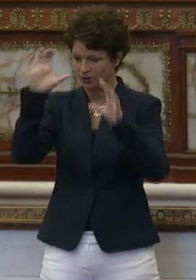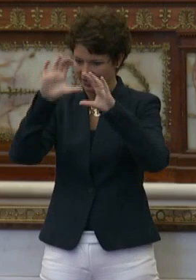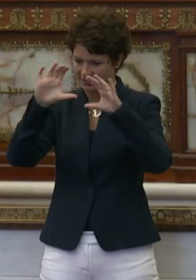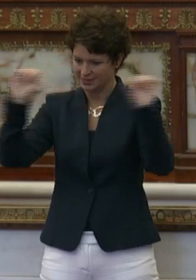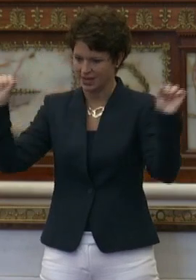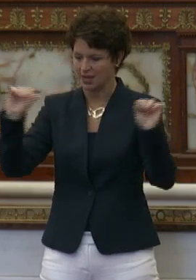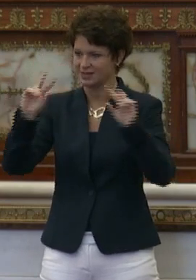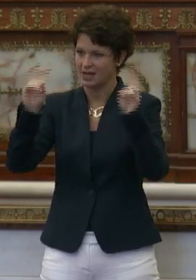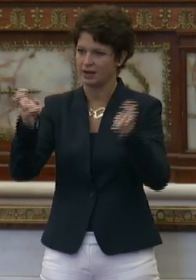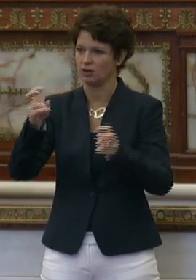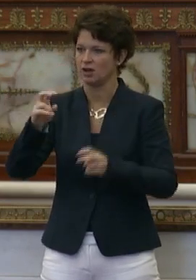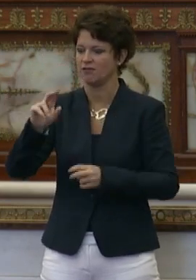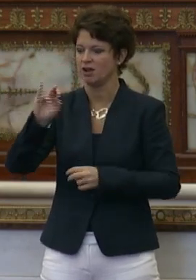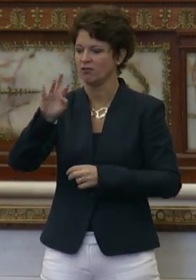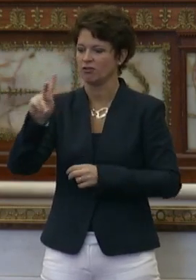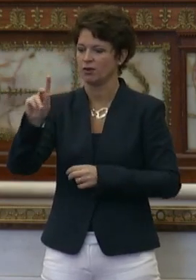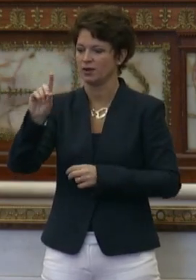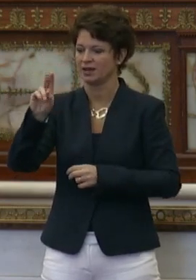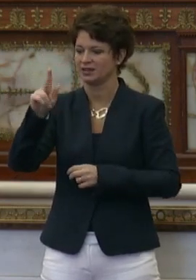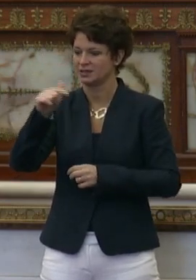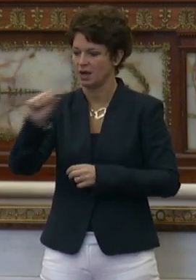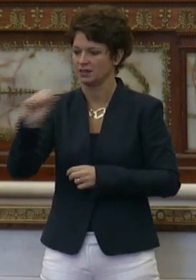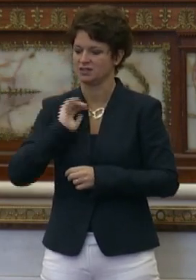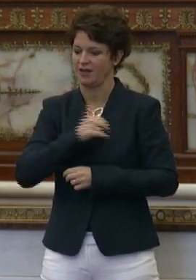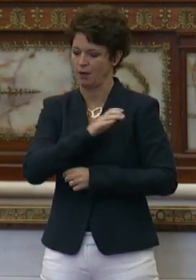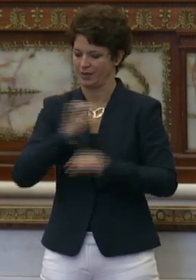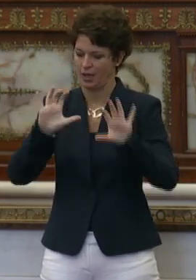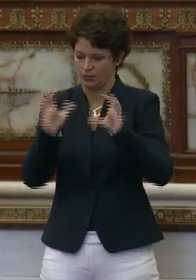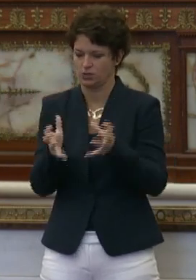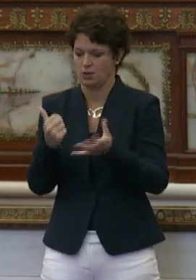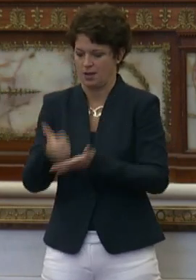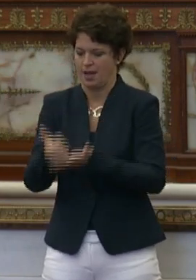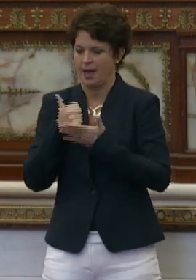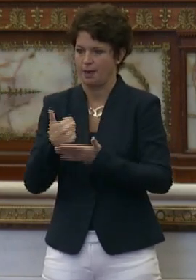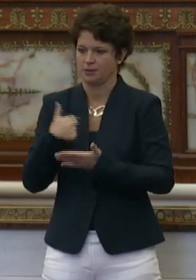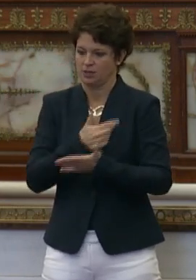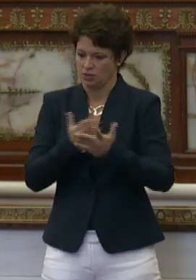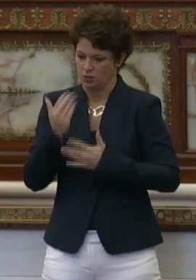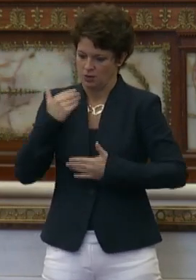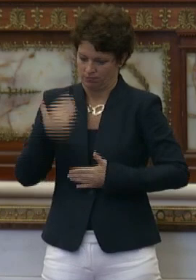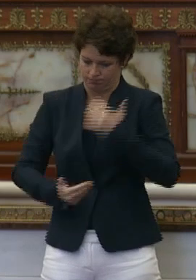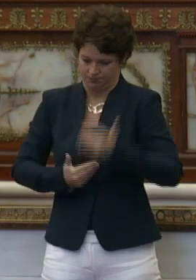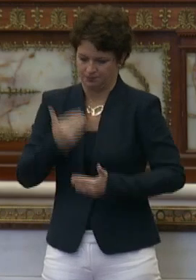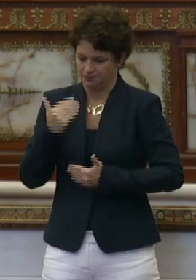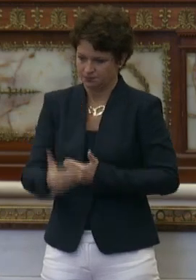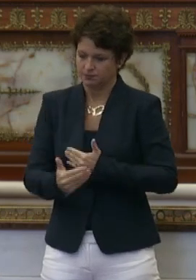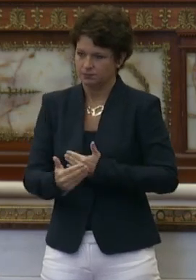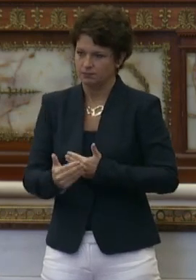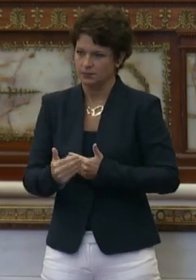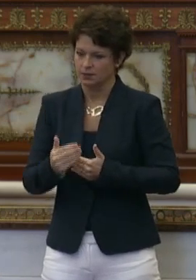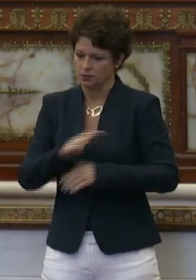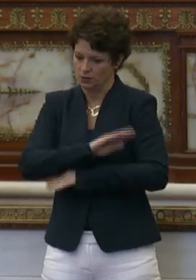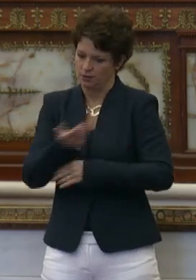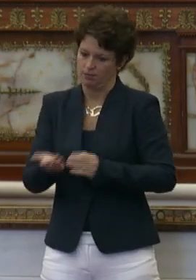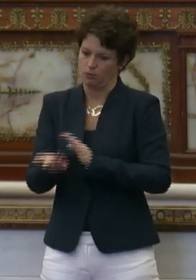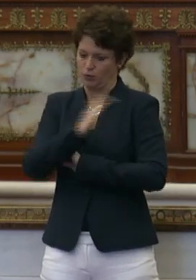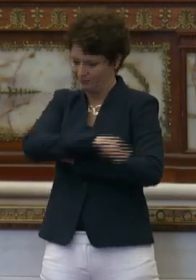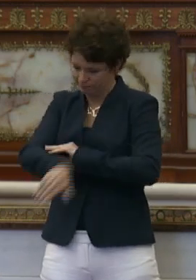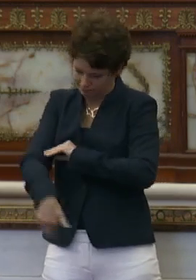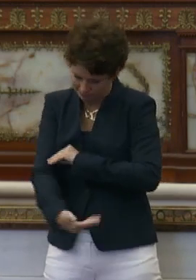Frederick Douglass of our council, who helped us through all of this to the wee hours of the